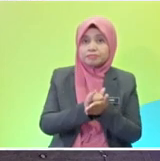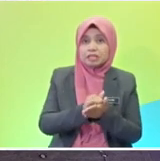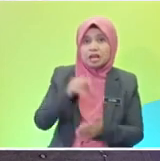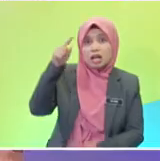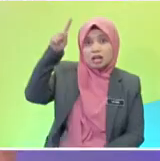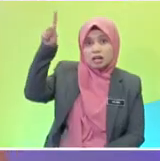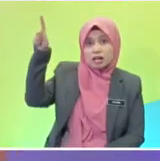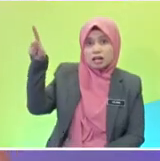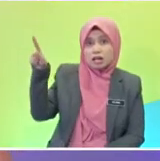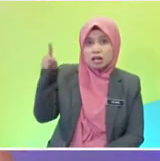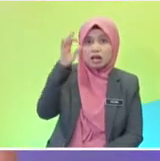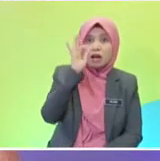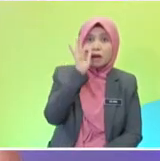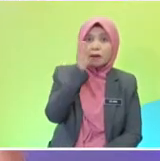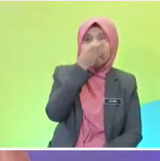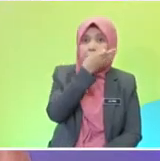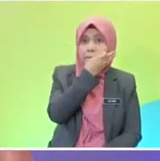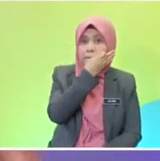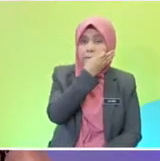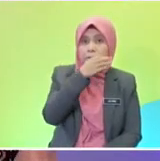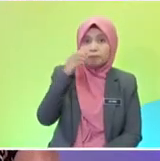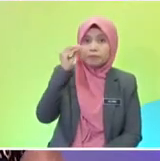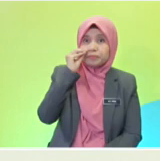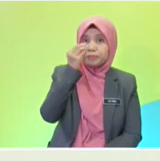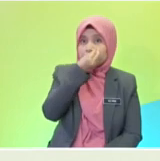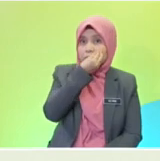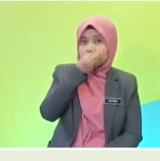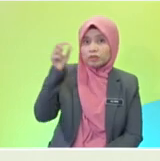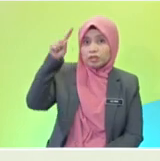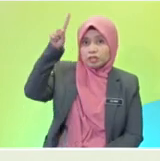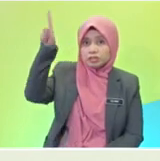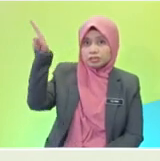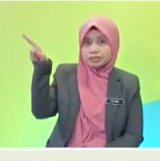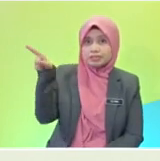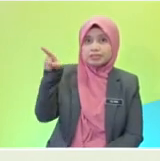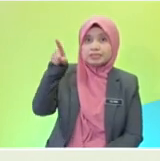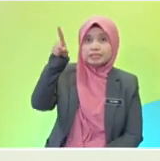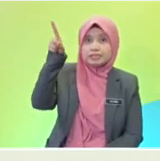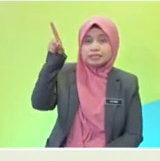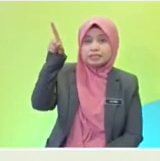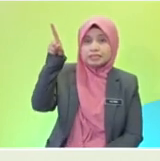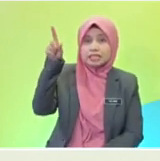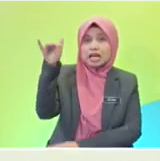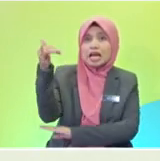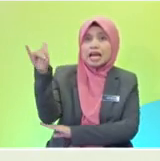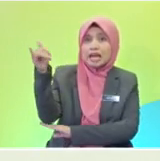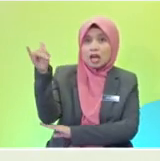sunflower. Sunflower. Sunflower. Mm-hmm. And as you can see, it is yellow in